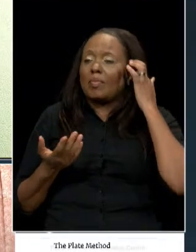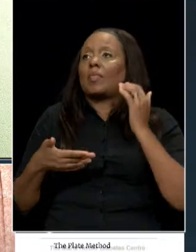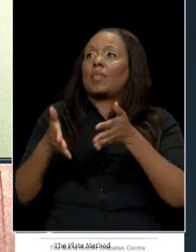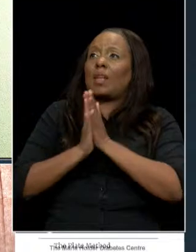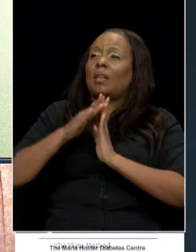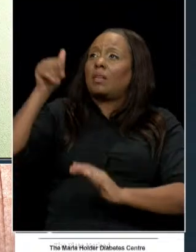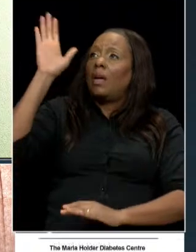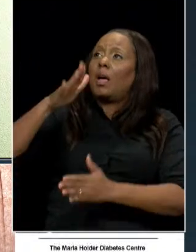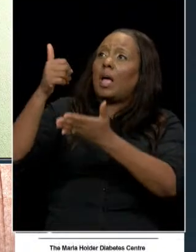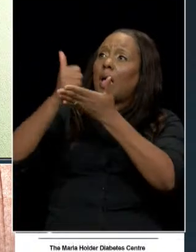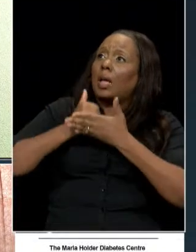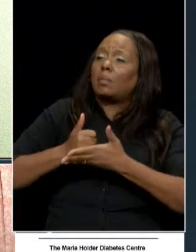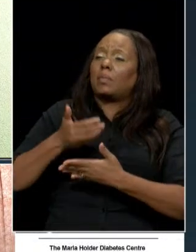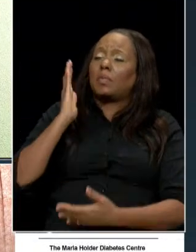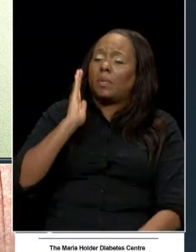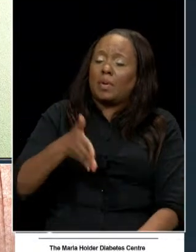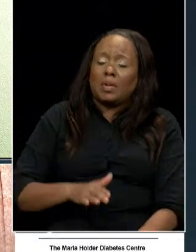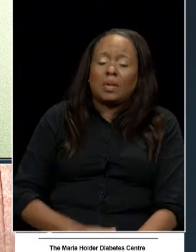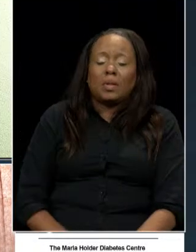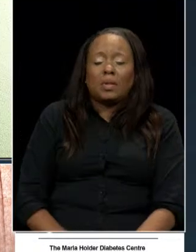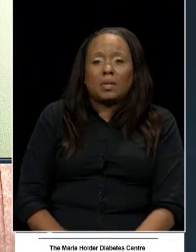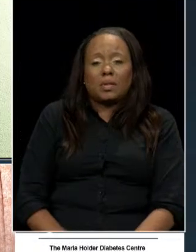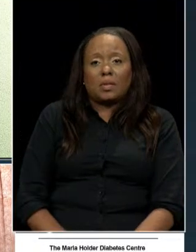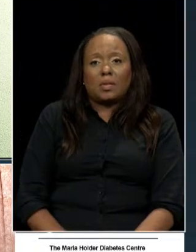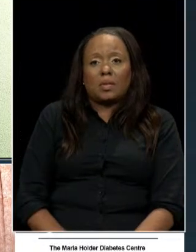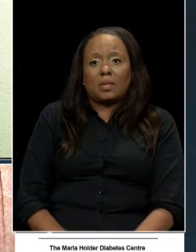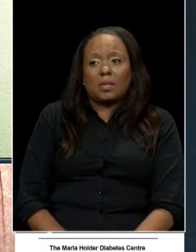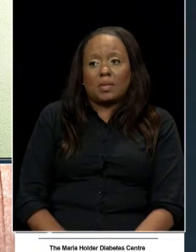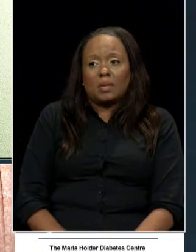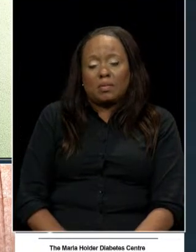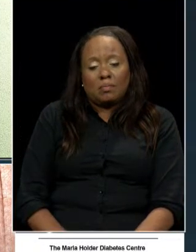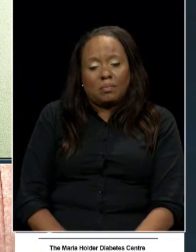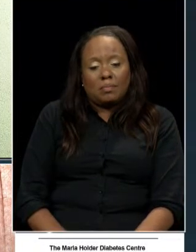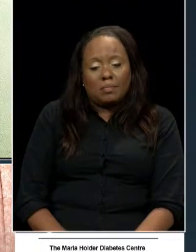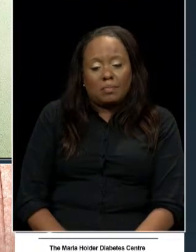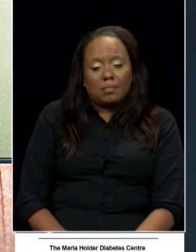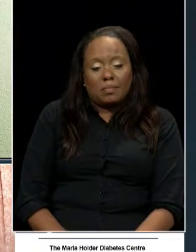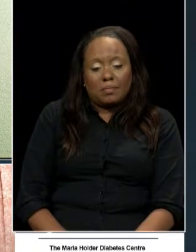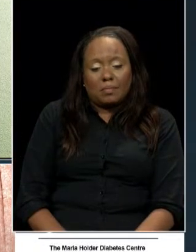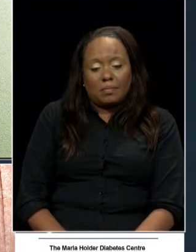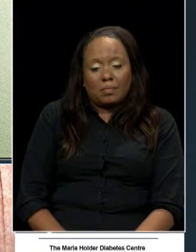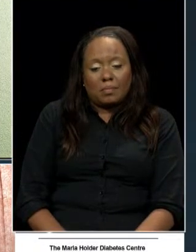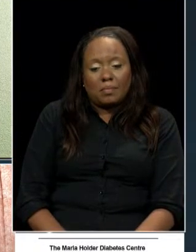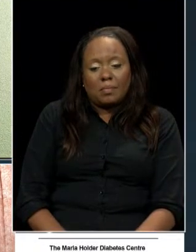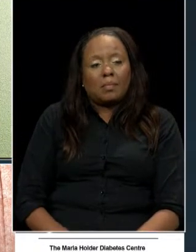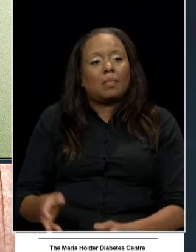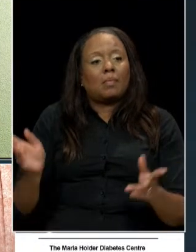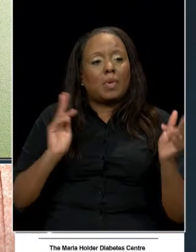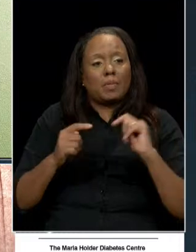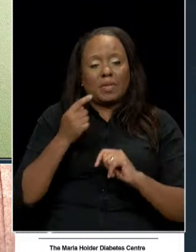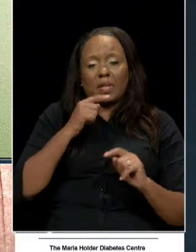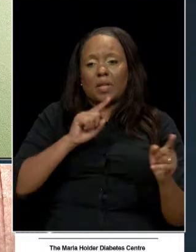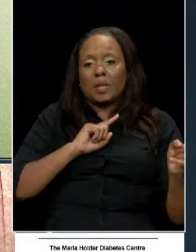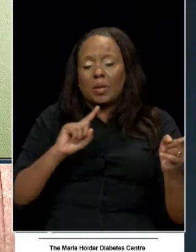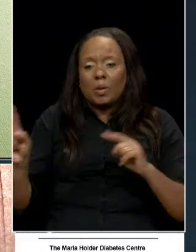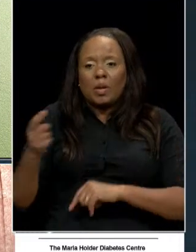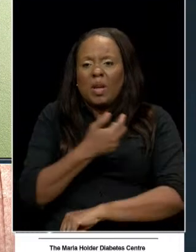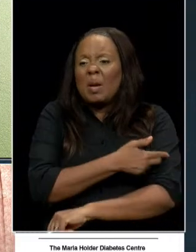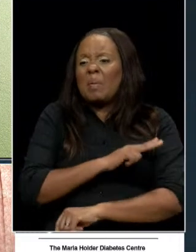help me, He will. People say you cut off your foot too quick, but I cannot say that. Because when them pains hit